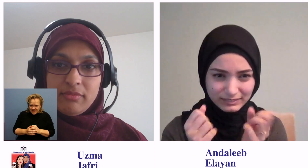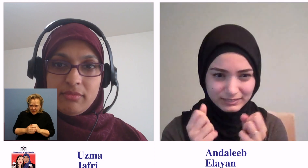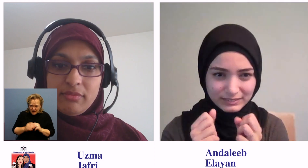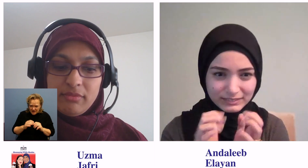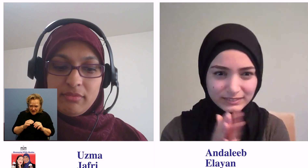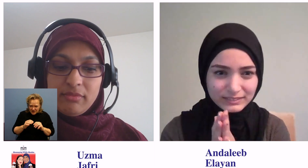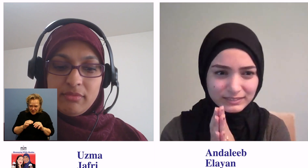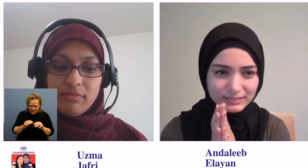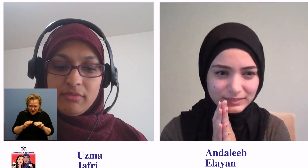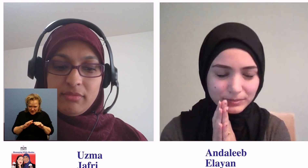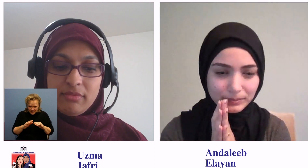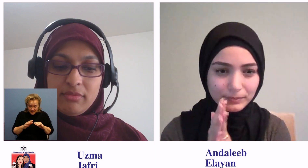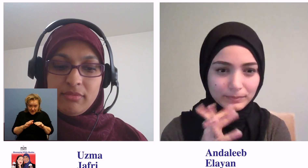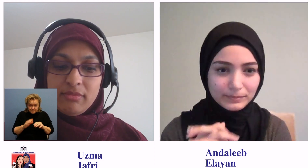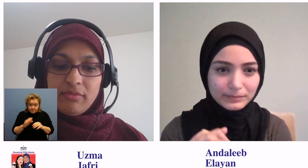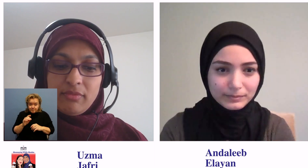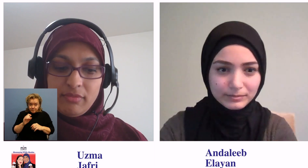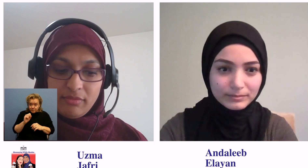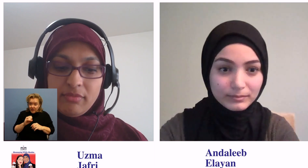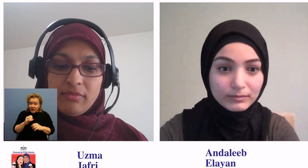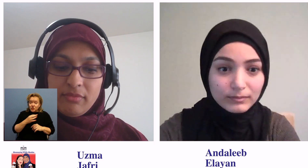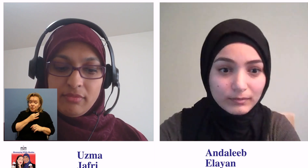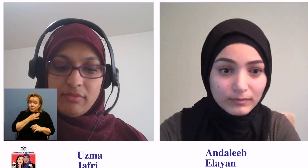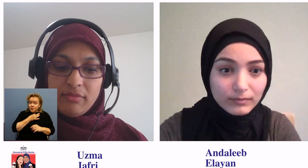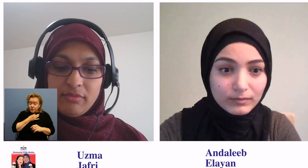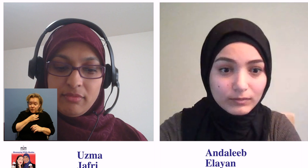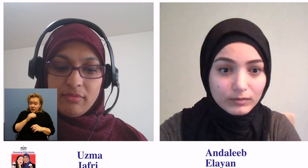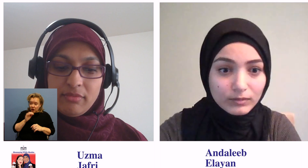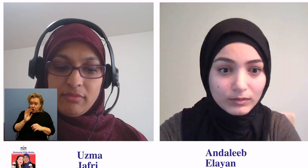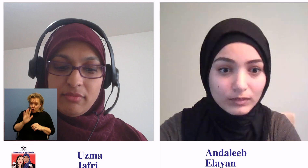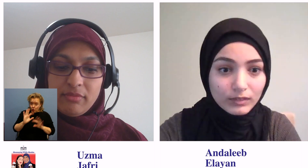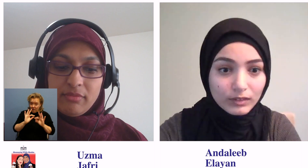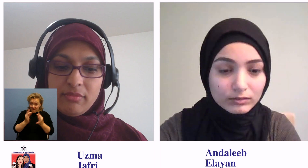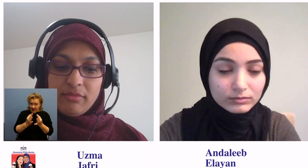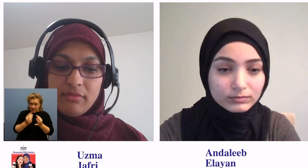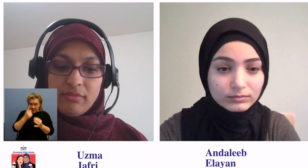and she said my interpreter froze a little bit. Um,